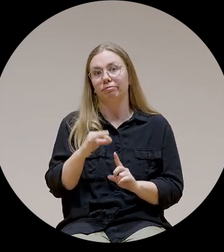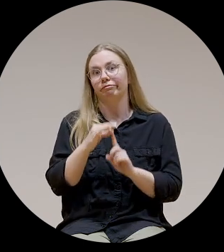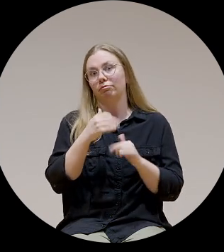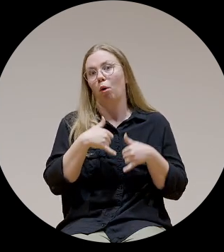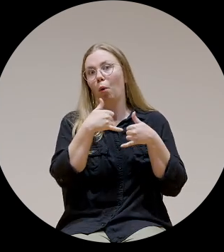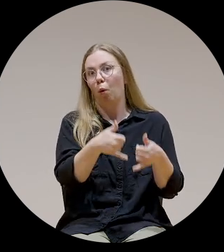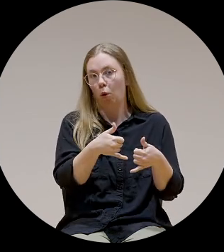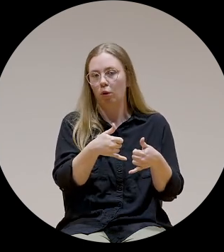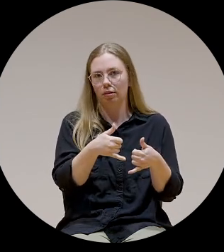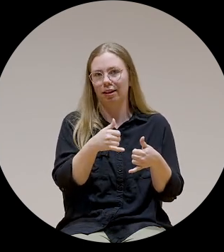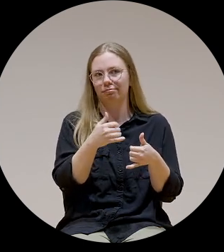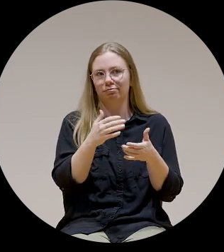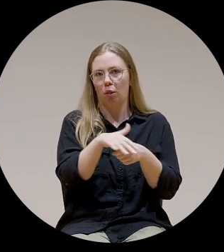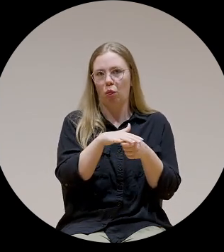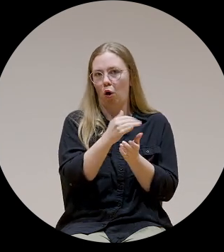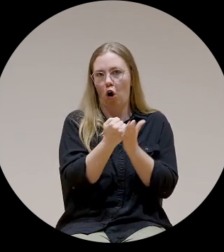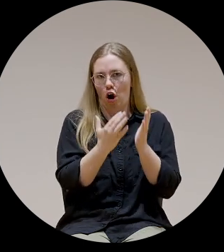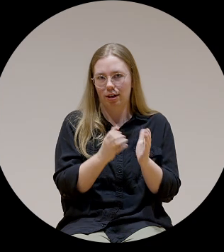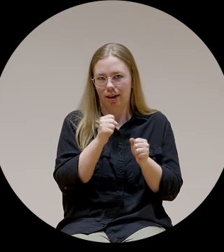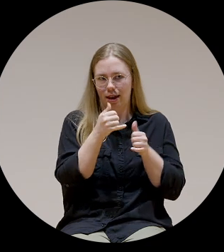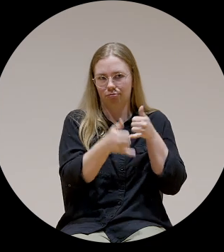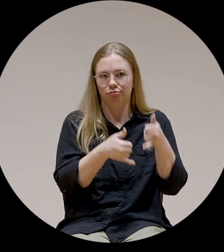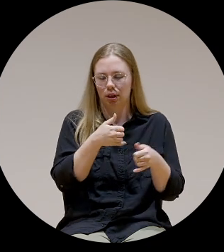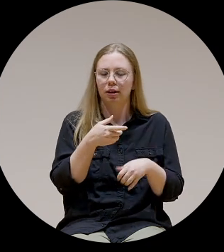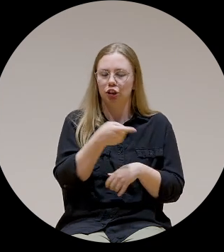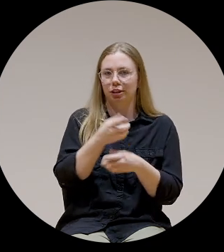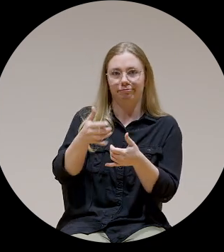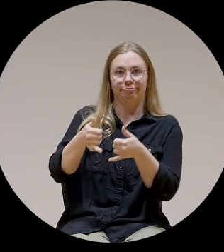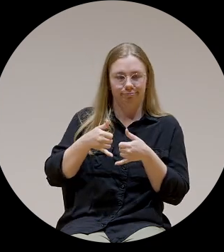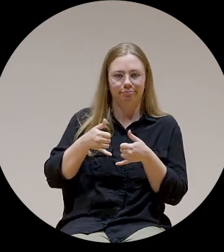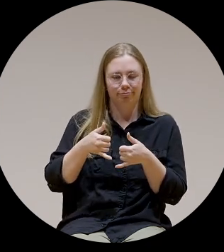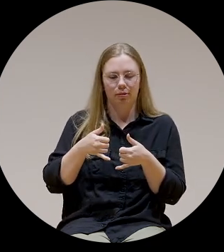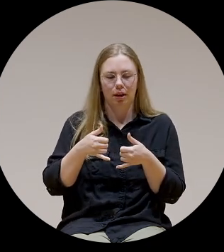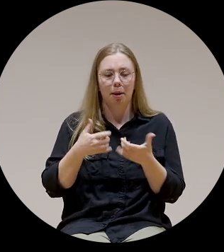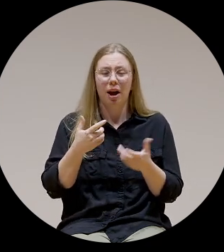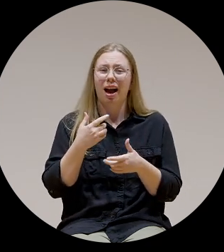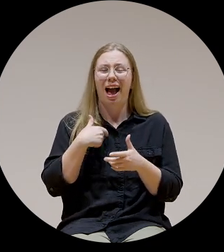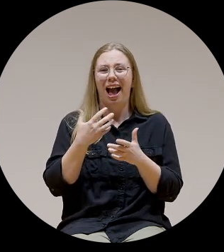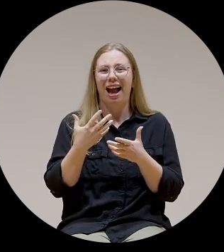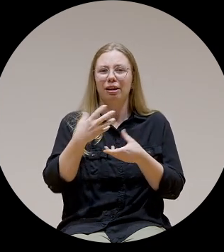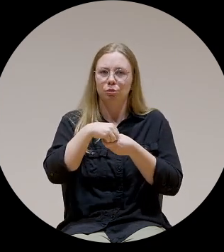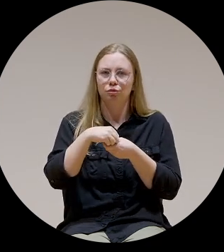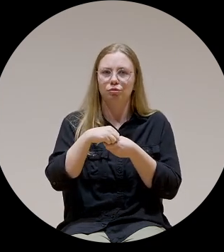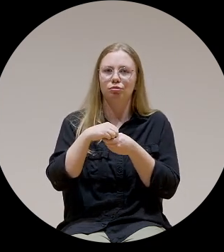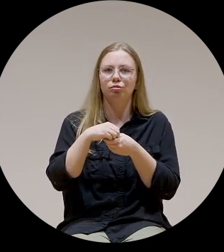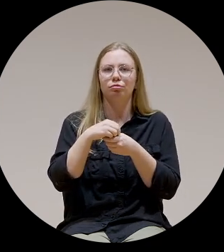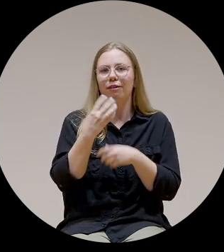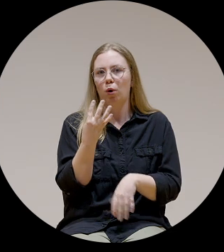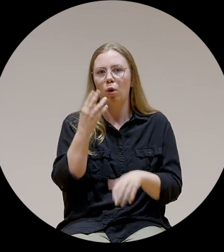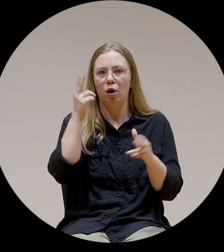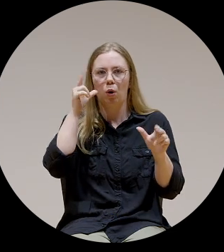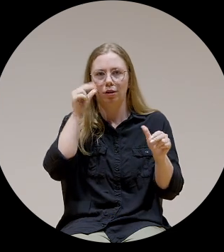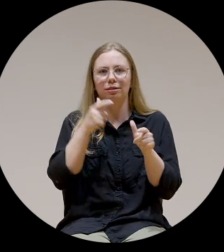artists can get in Tulsa. So she was part of that. But I pulled Four Horses Running Fast to highlight here. You can